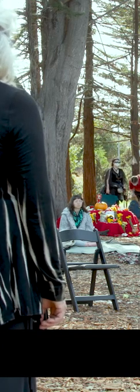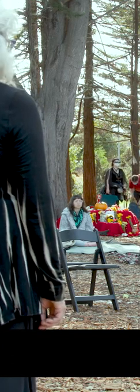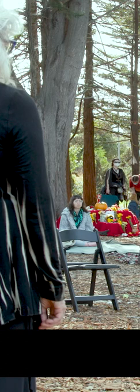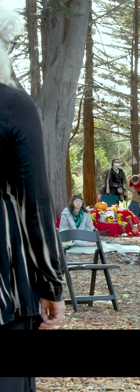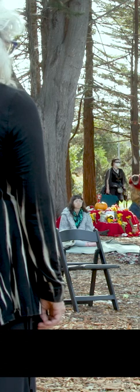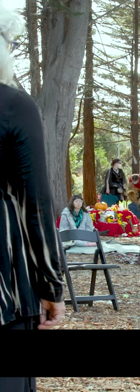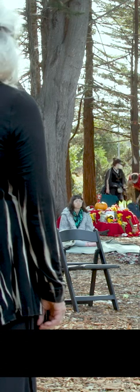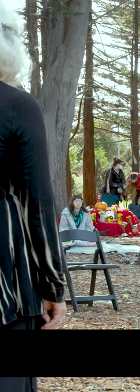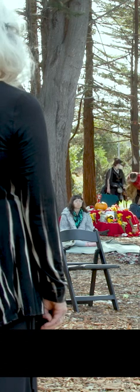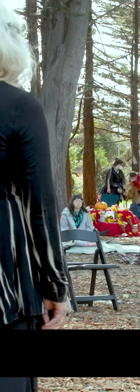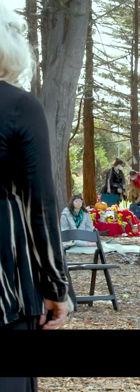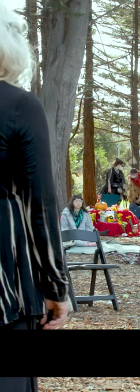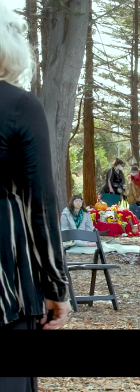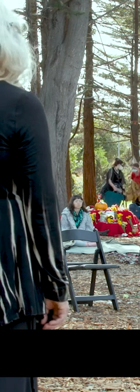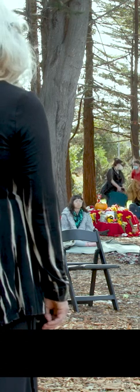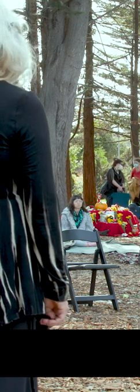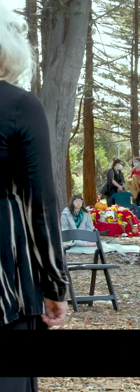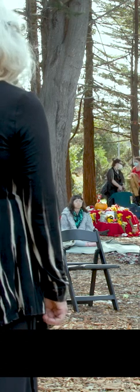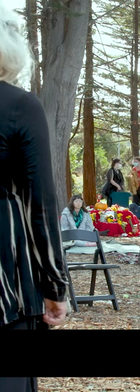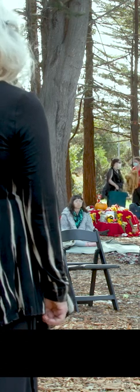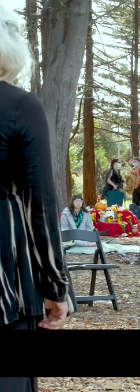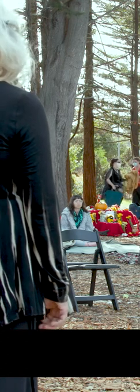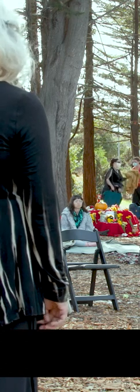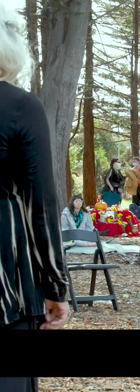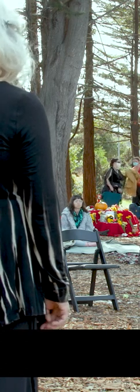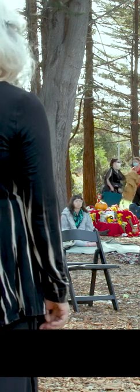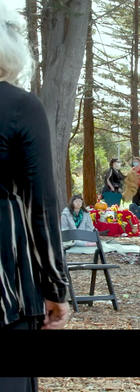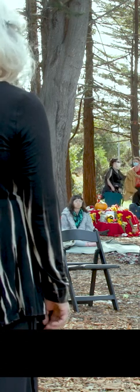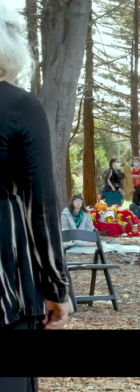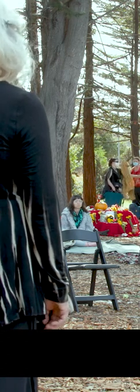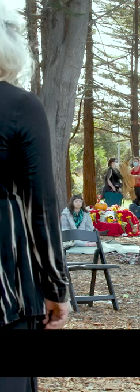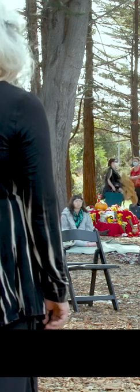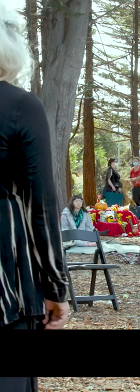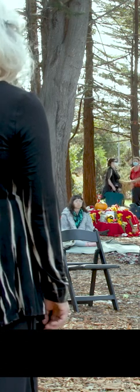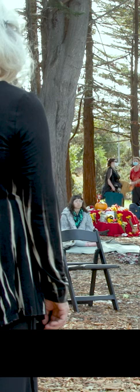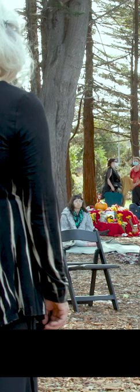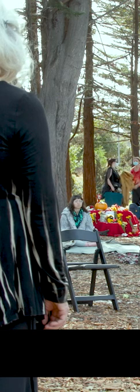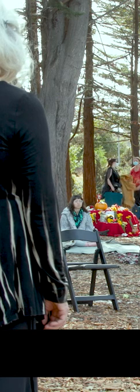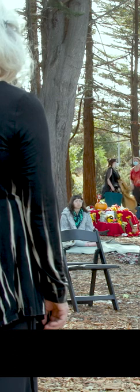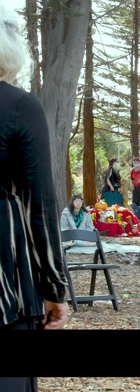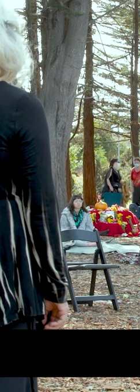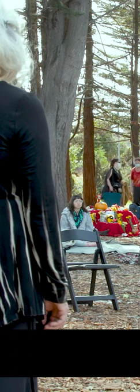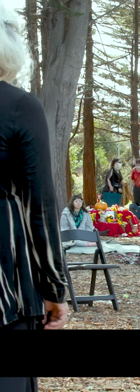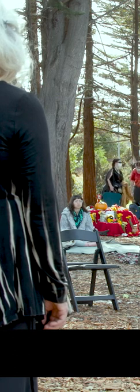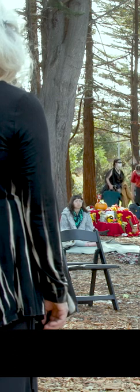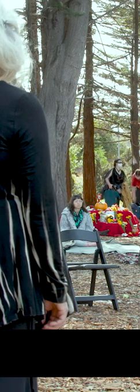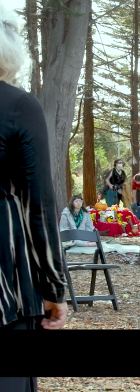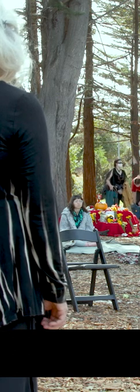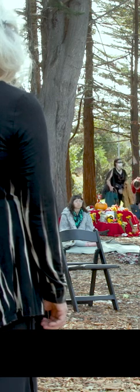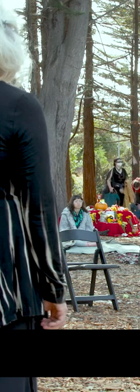Kaya Sweeney, Kelly Stapleton, Kelly McKay,